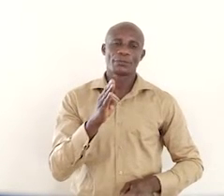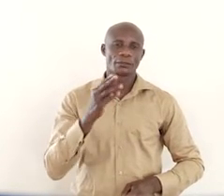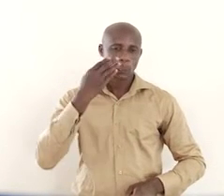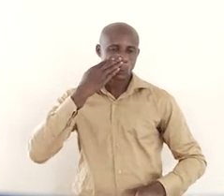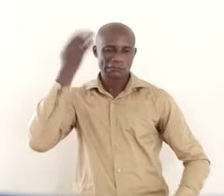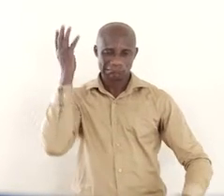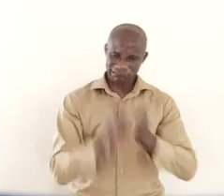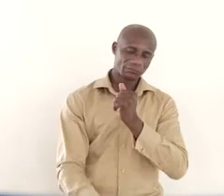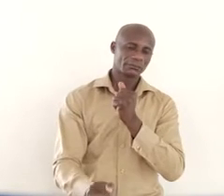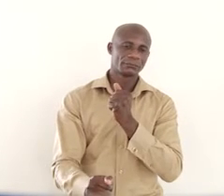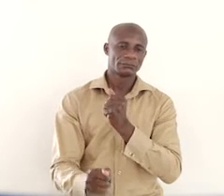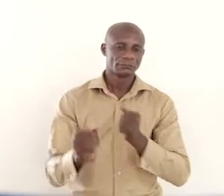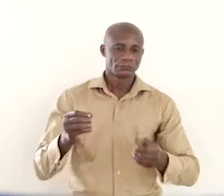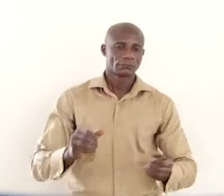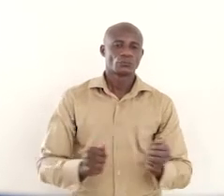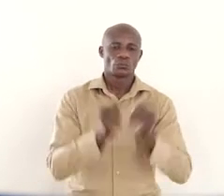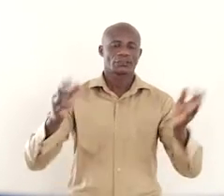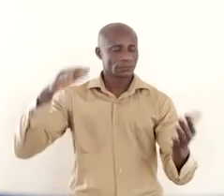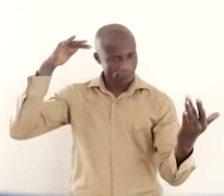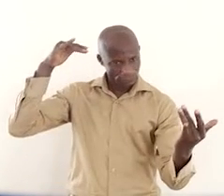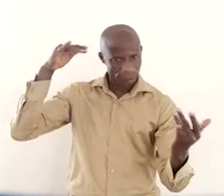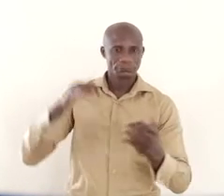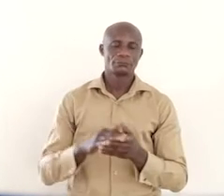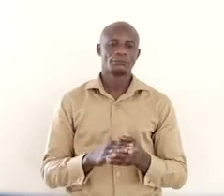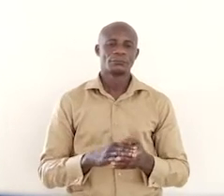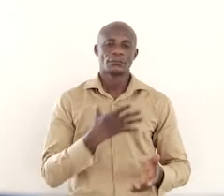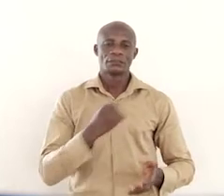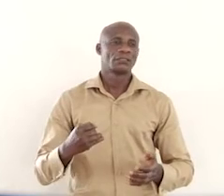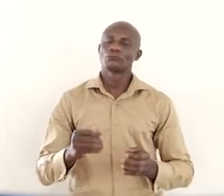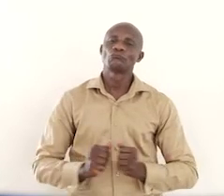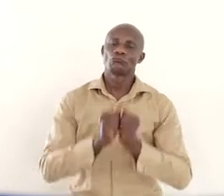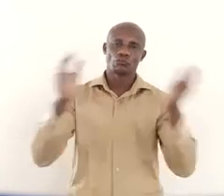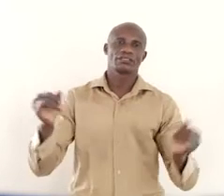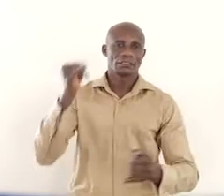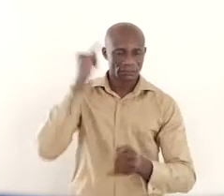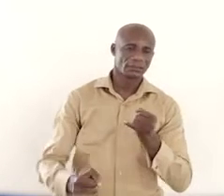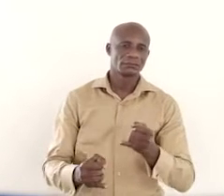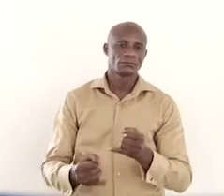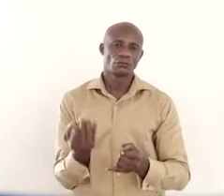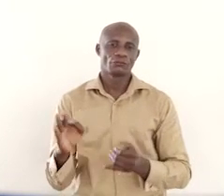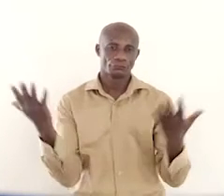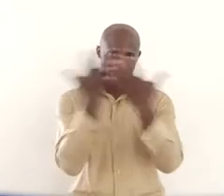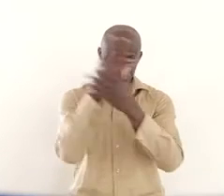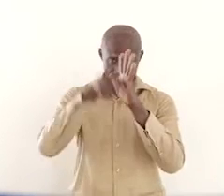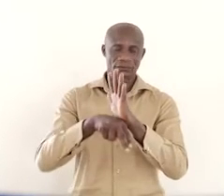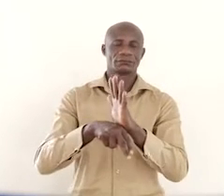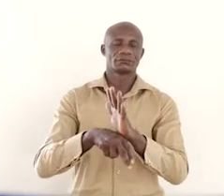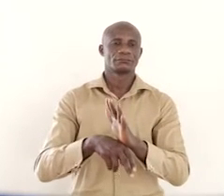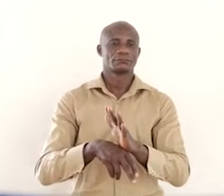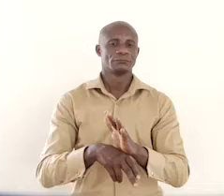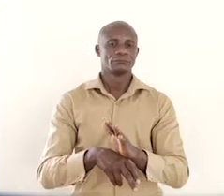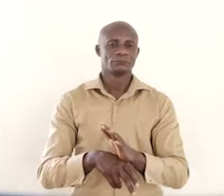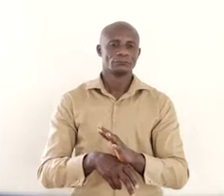cruel, hopeless misadventure, an endless tunnel of darkness and